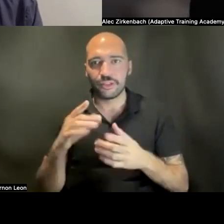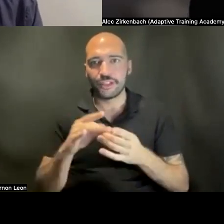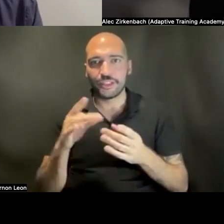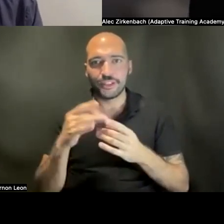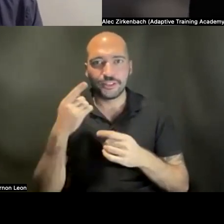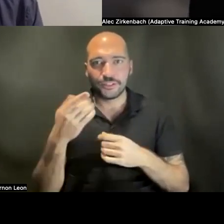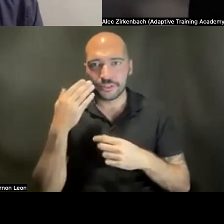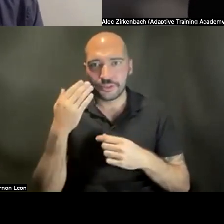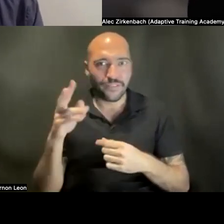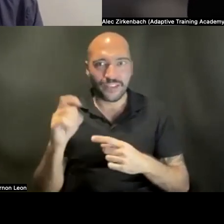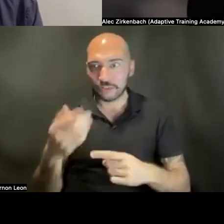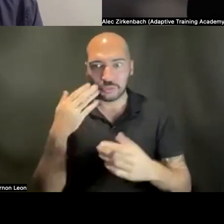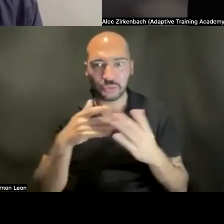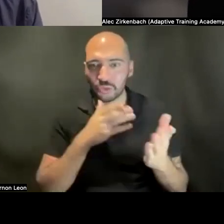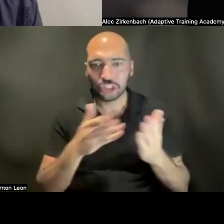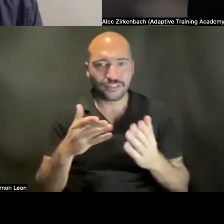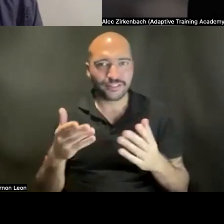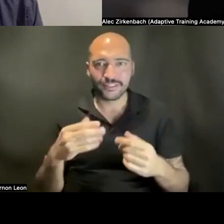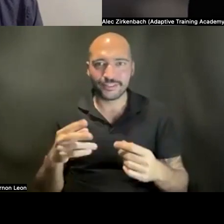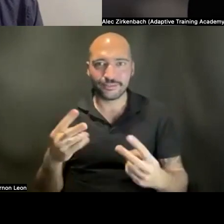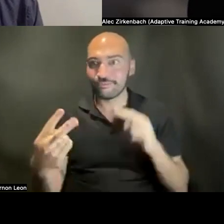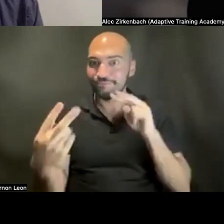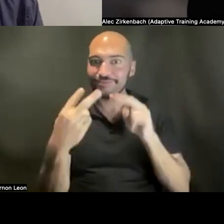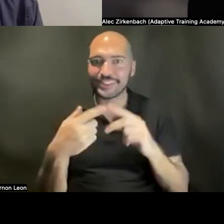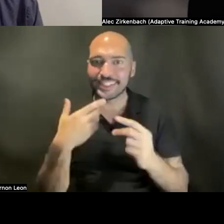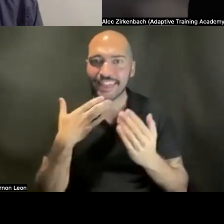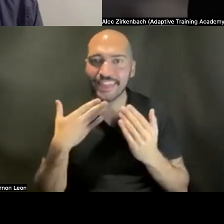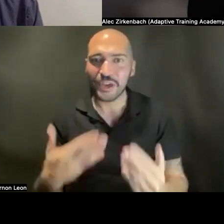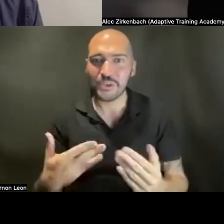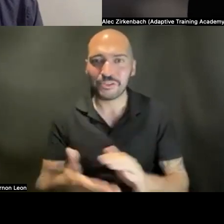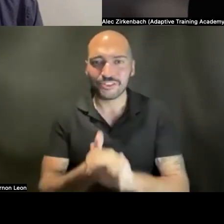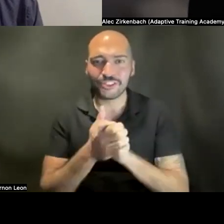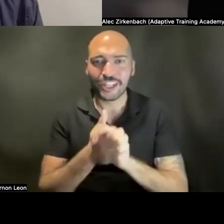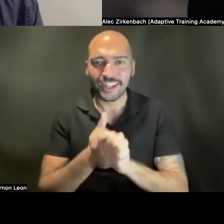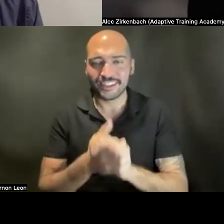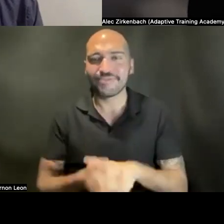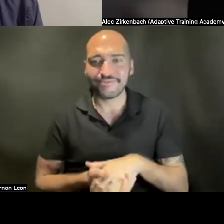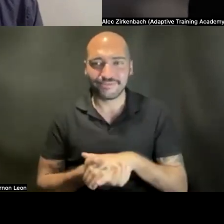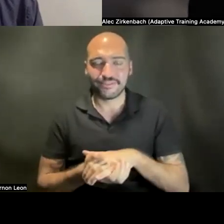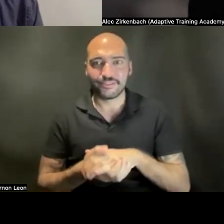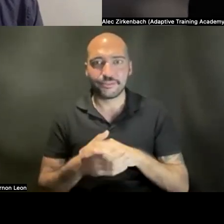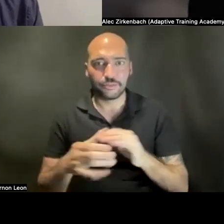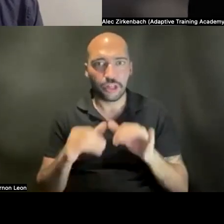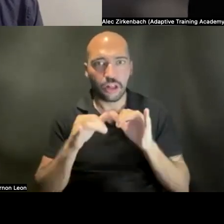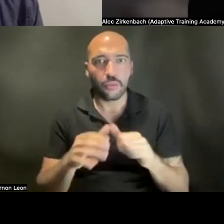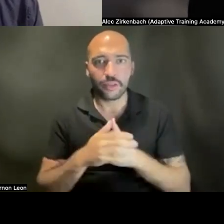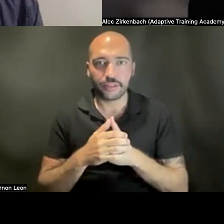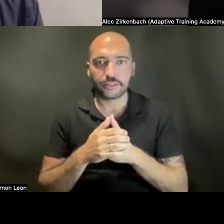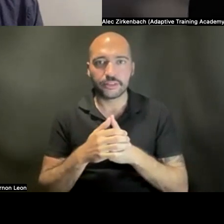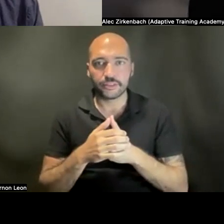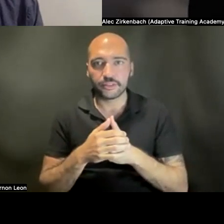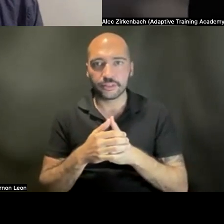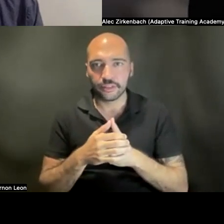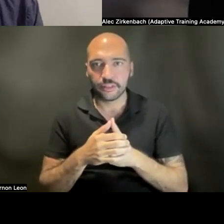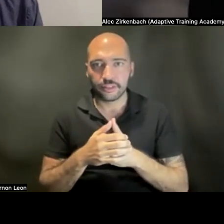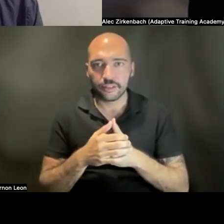veteran, somebody that served, look them in the eyes and say thank you, like shake their hand if they'll take that. It goes a long way. I don't think, especially older